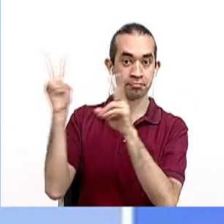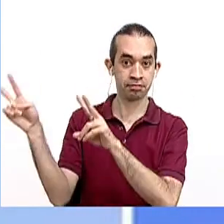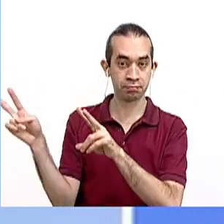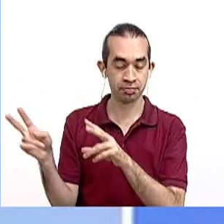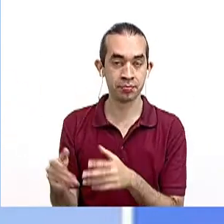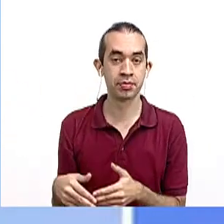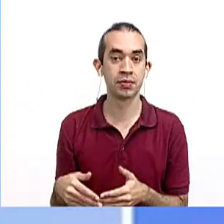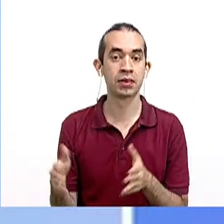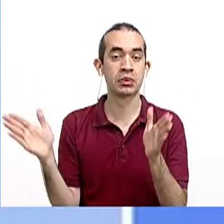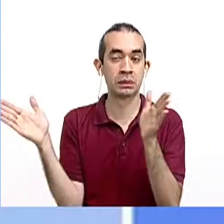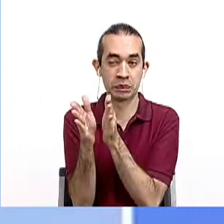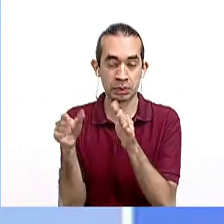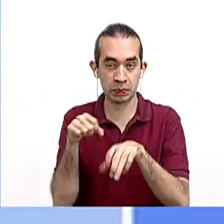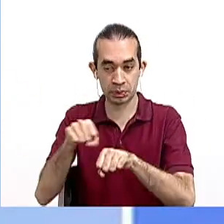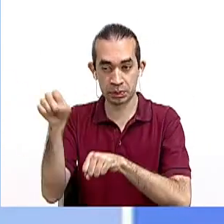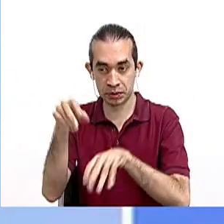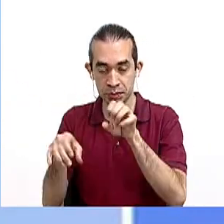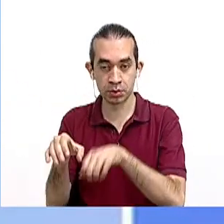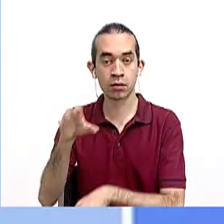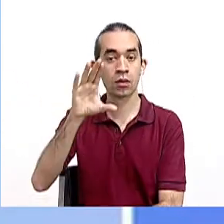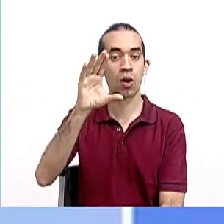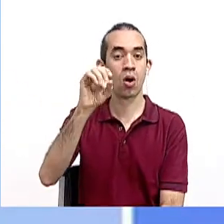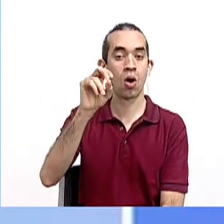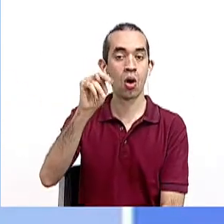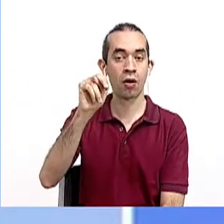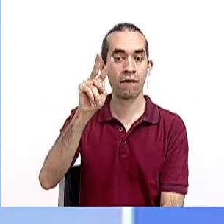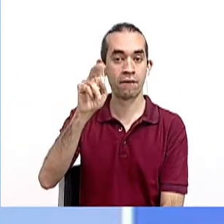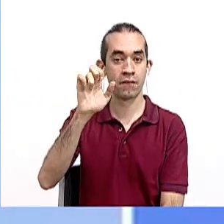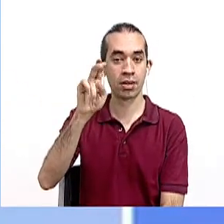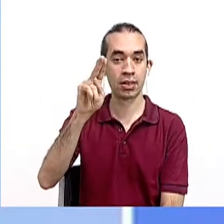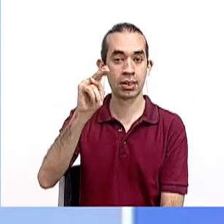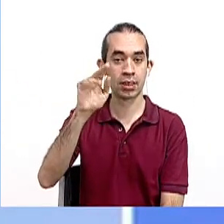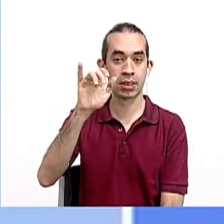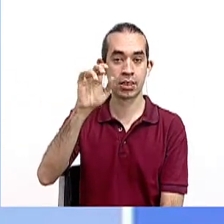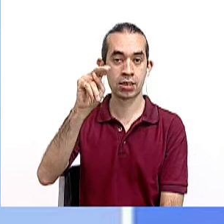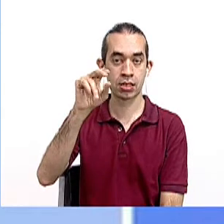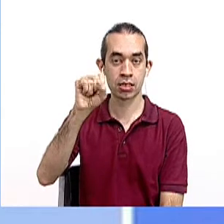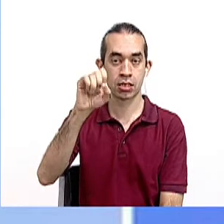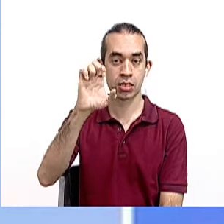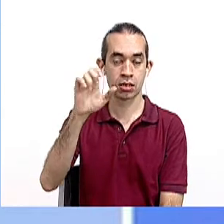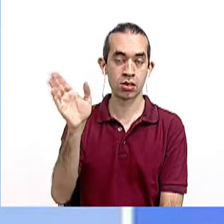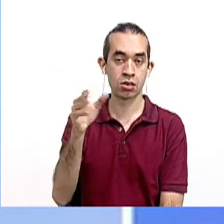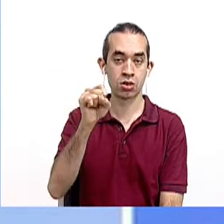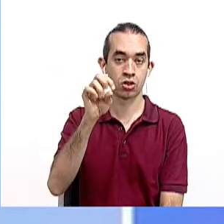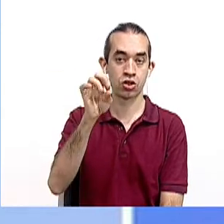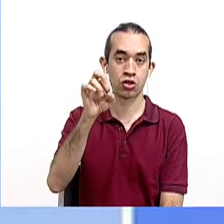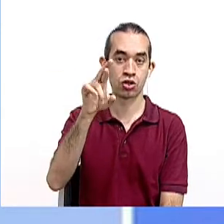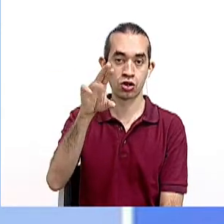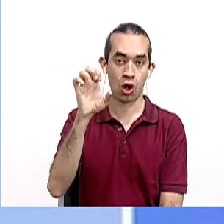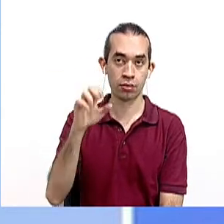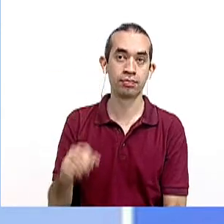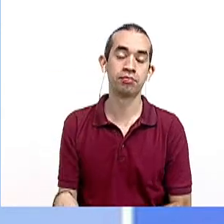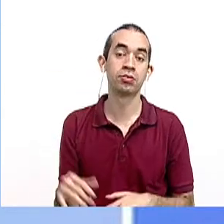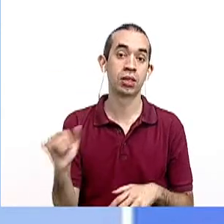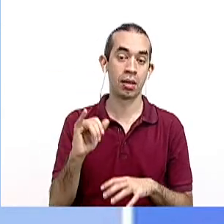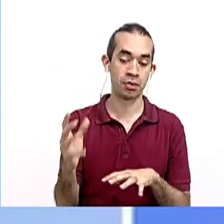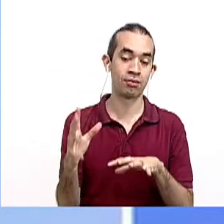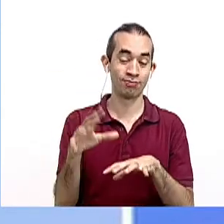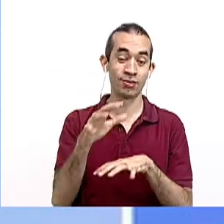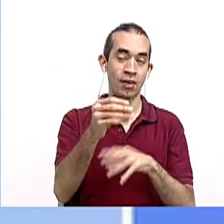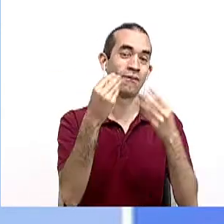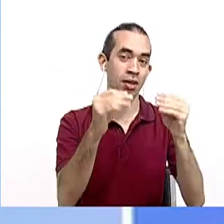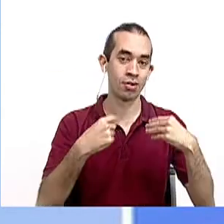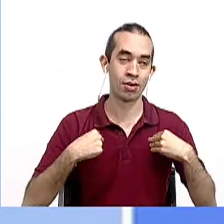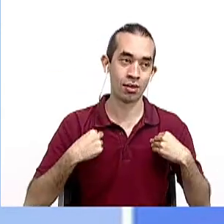repeat, convenience store. And we also have an appliance store. Repeat,